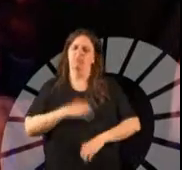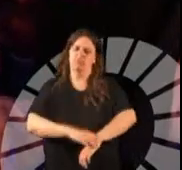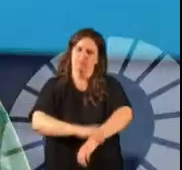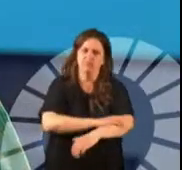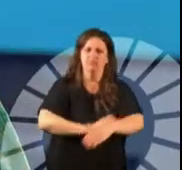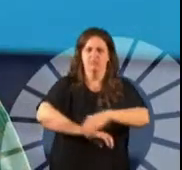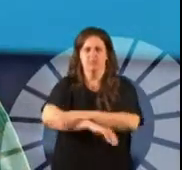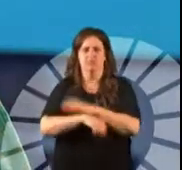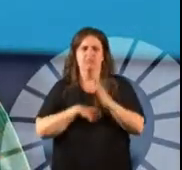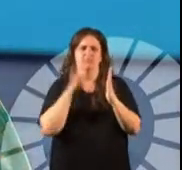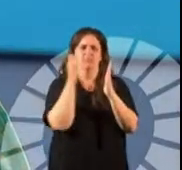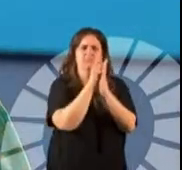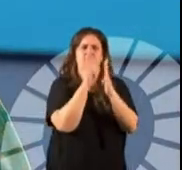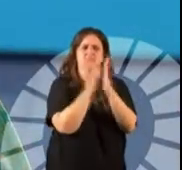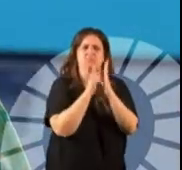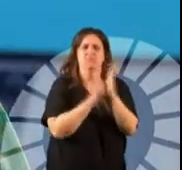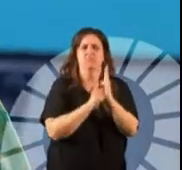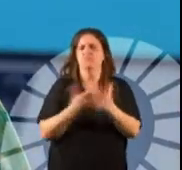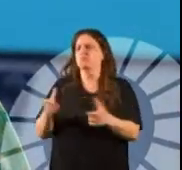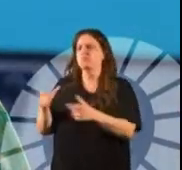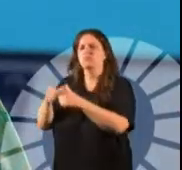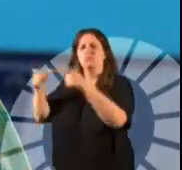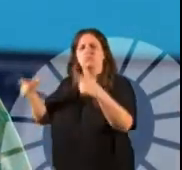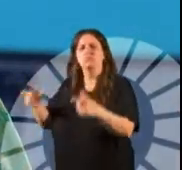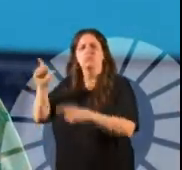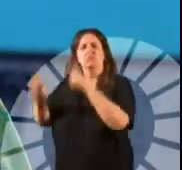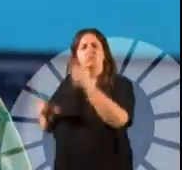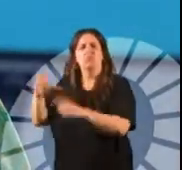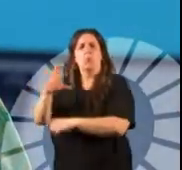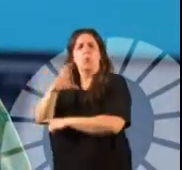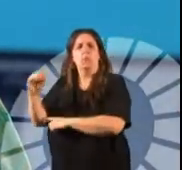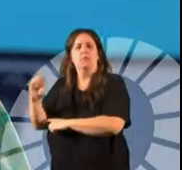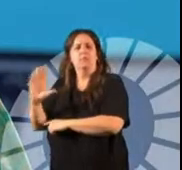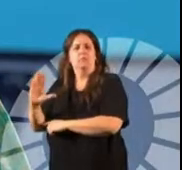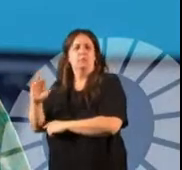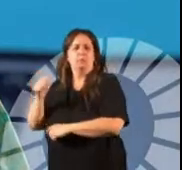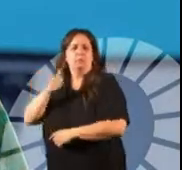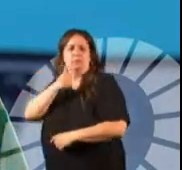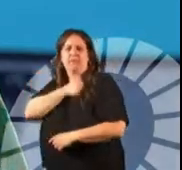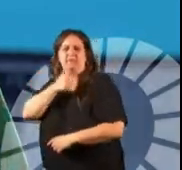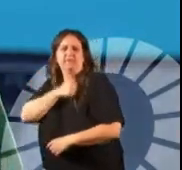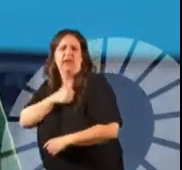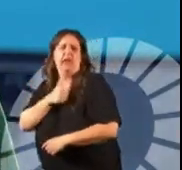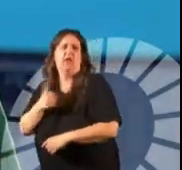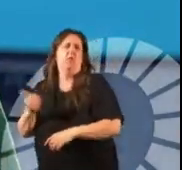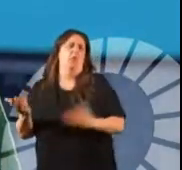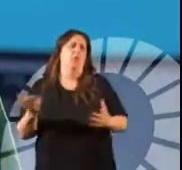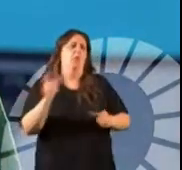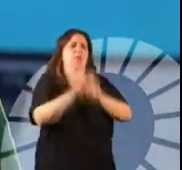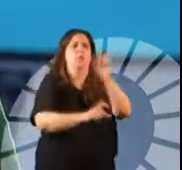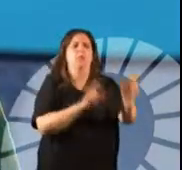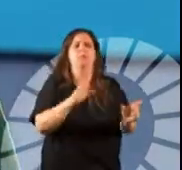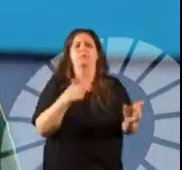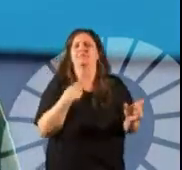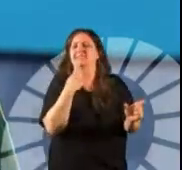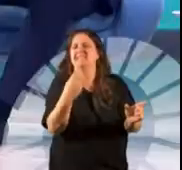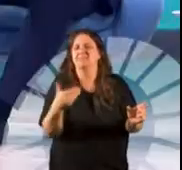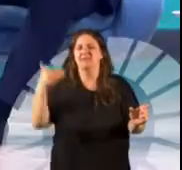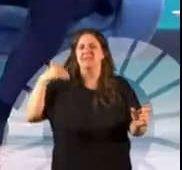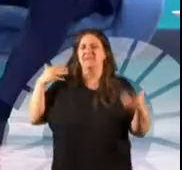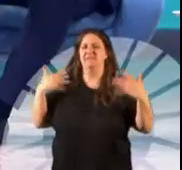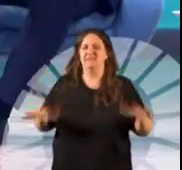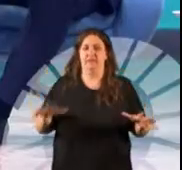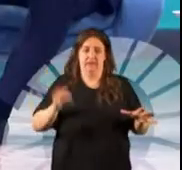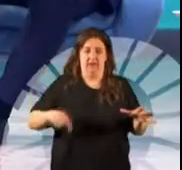have highlighted, which will change the lives of women in the six areas that we have